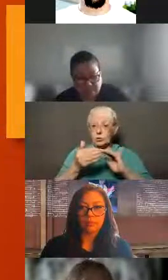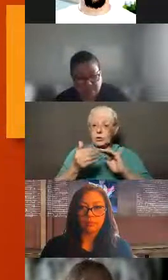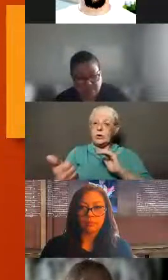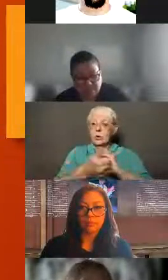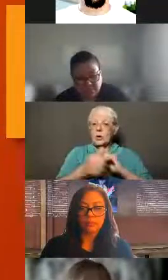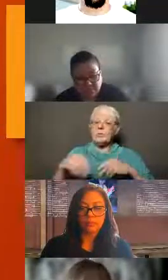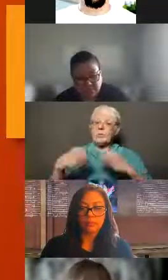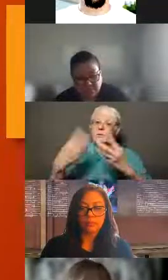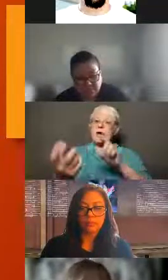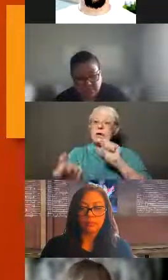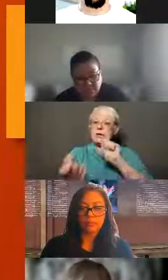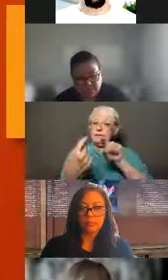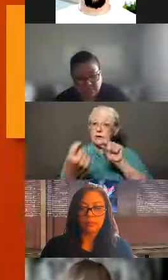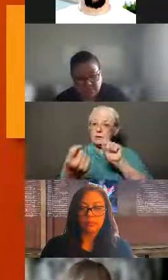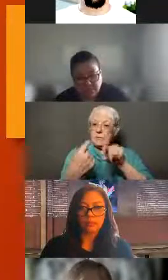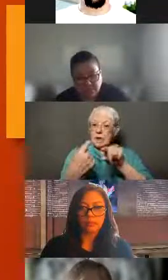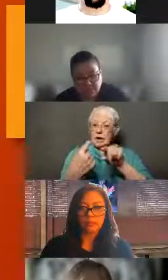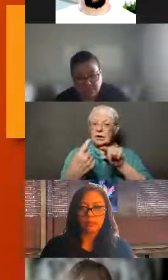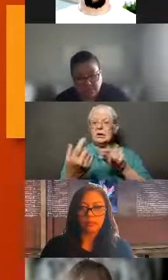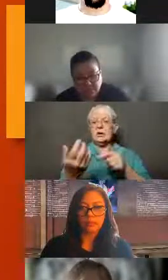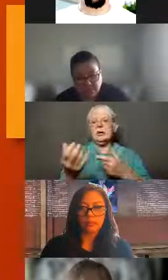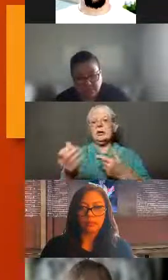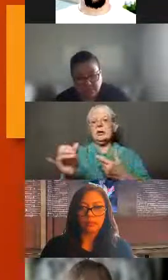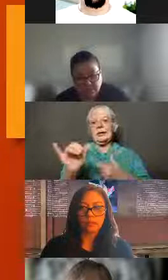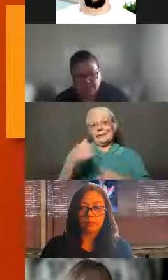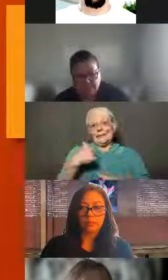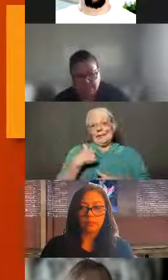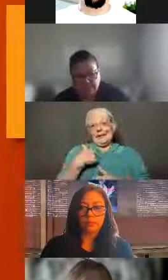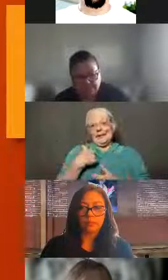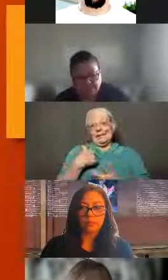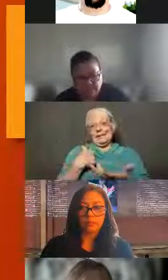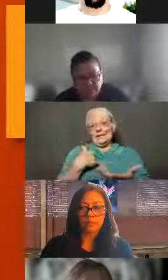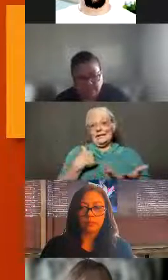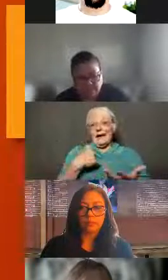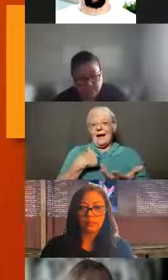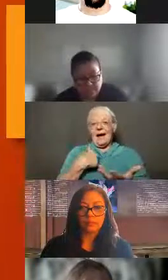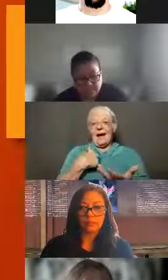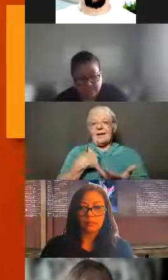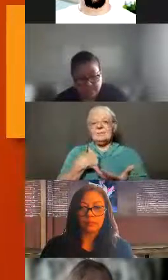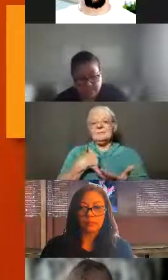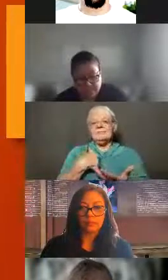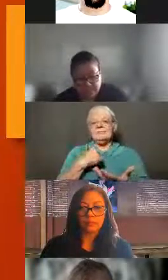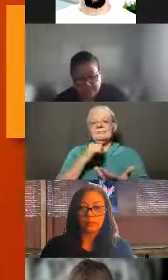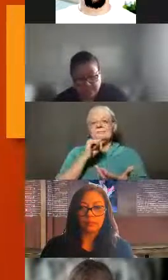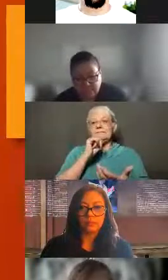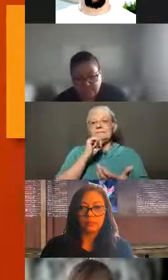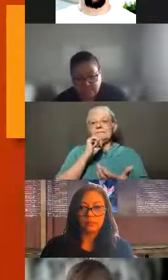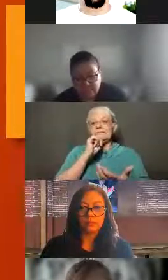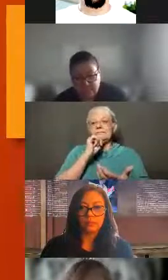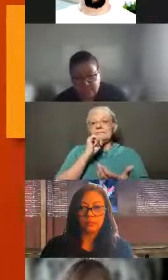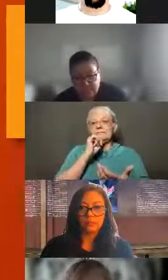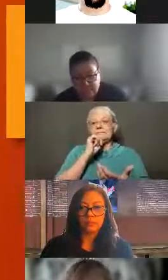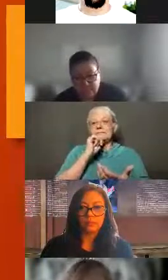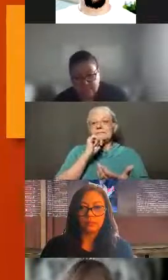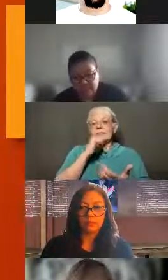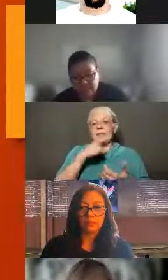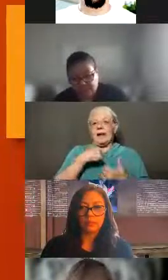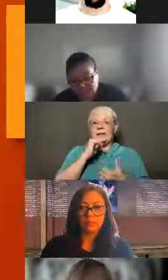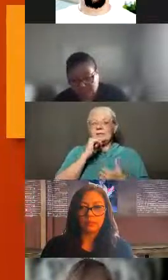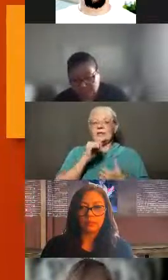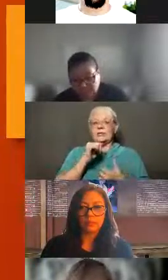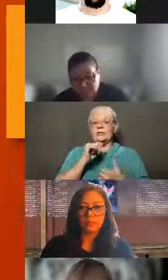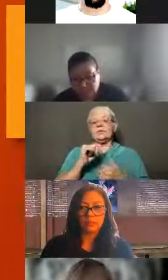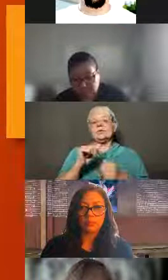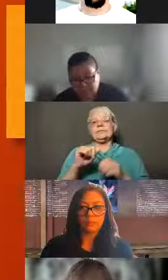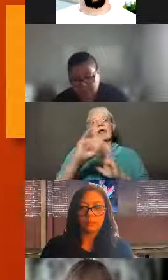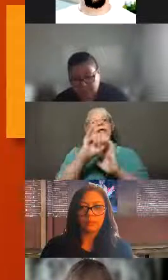feedback, such as me in this situation, right? I'm not somebody who identifies, you know, but I'm here because